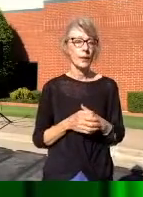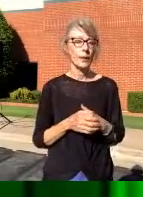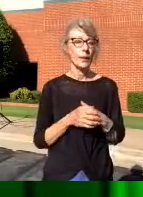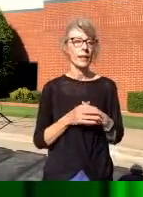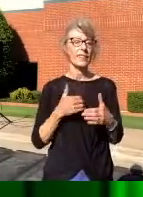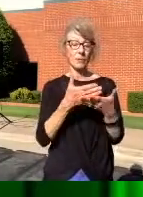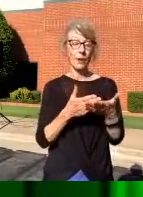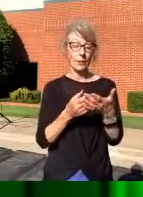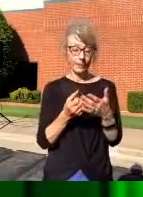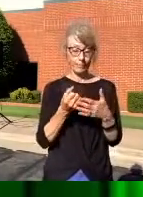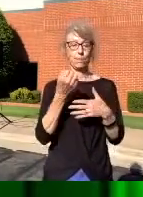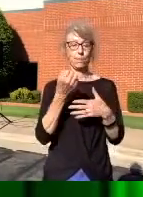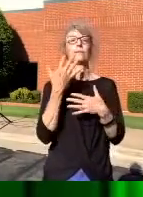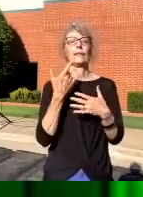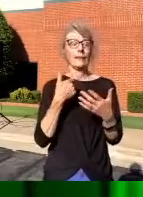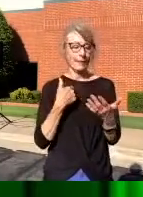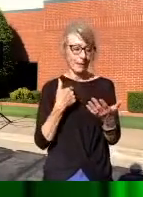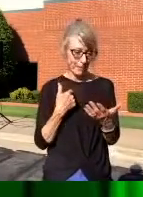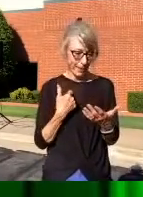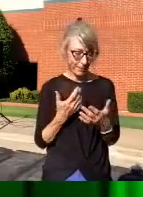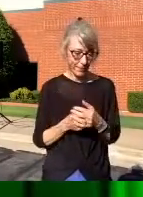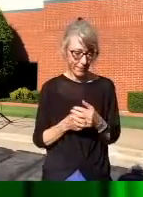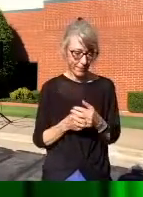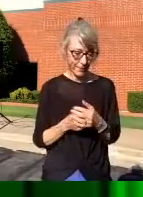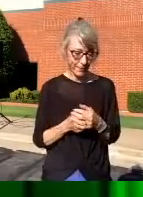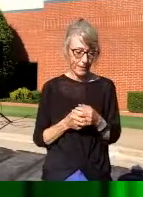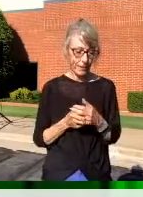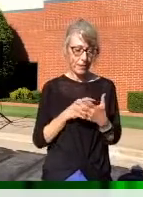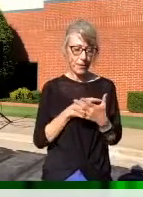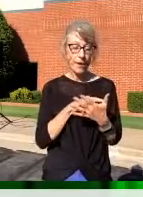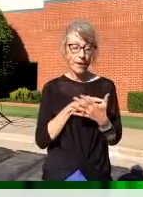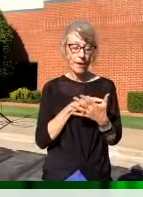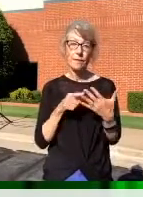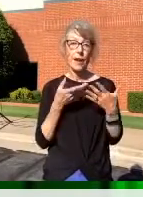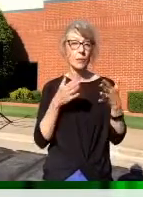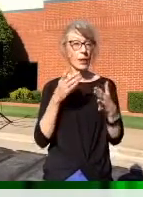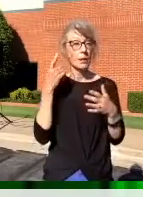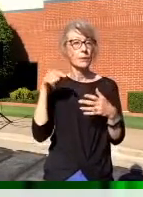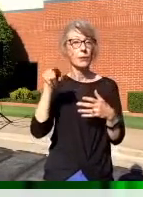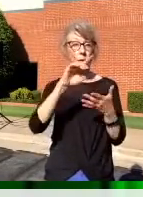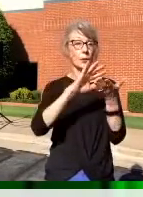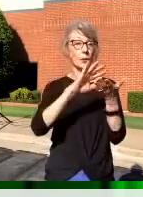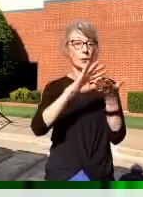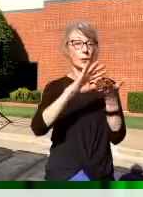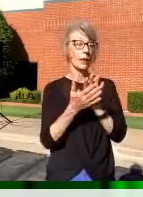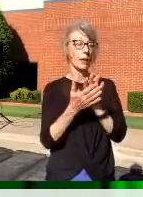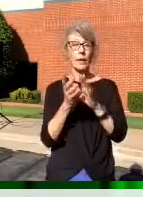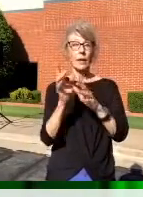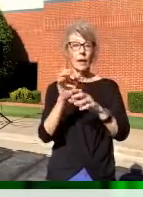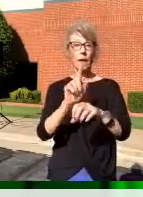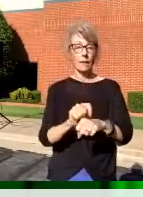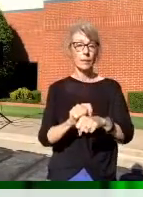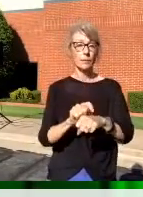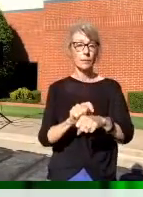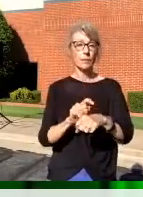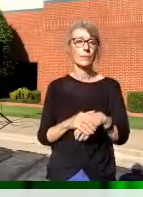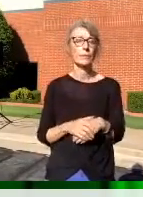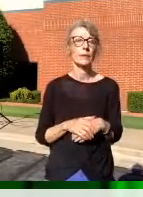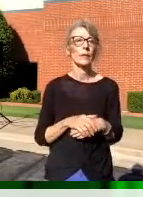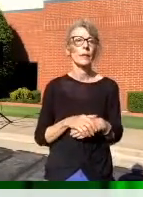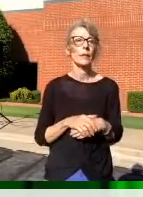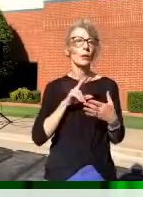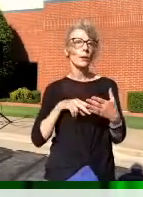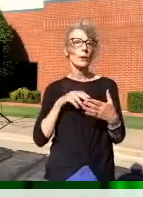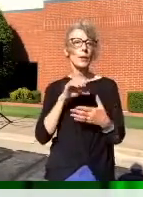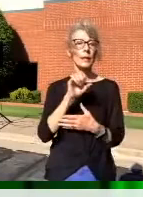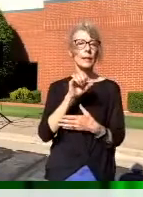actually five ways that you can be the temple right now. I went back and read Solomon's prayer when he